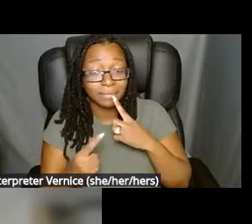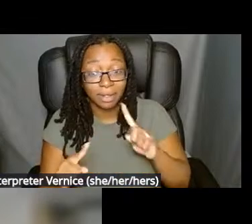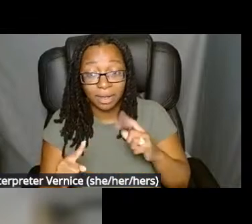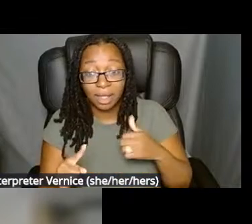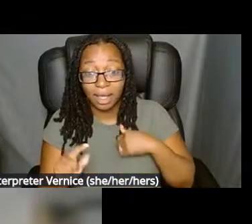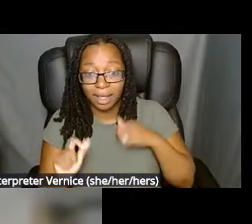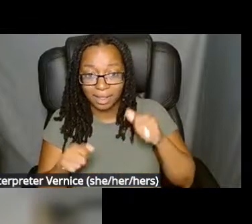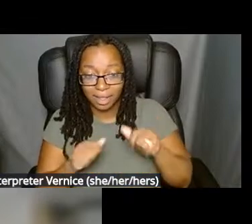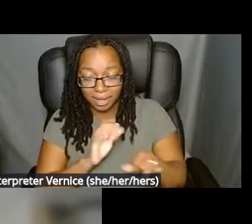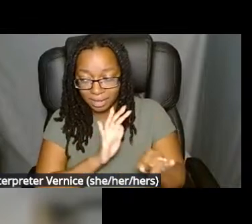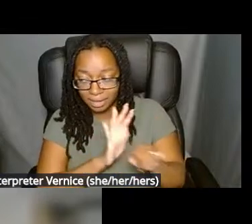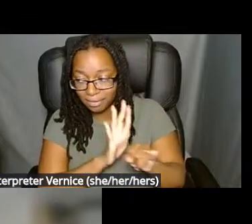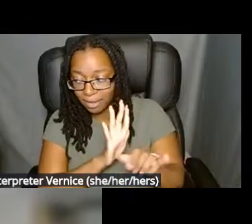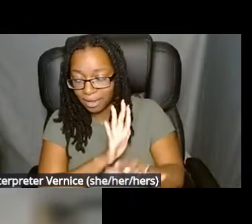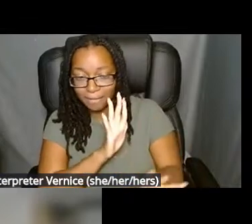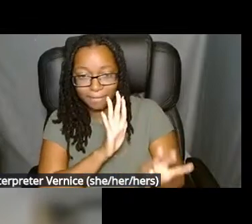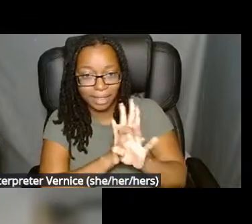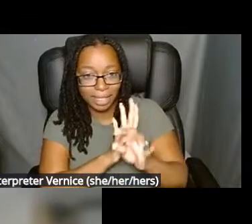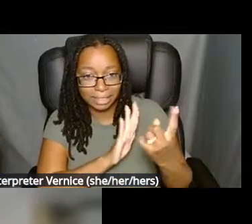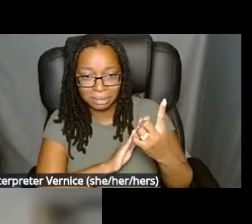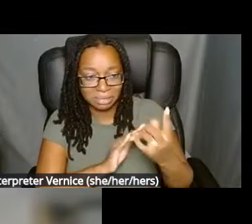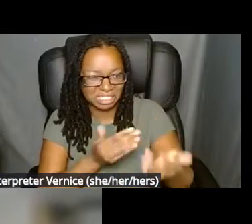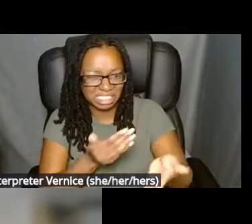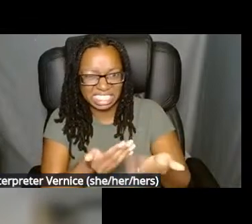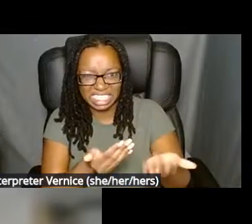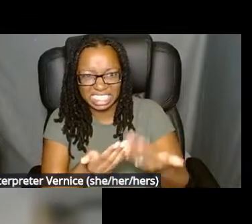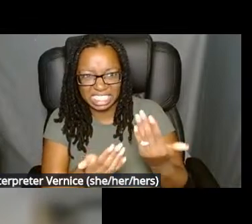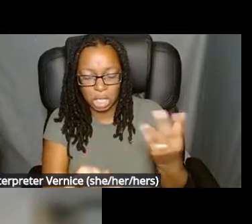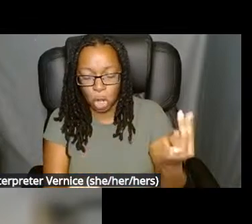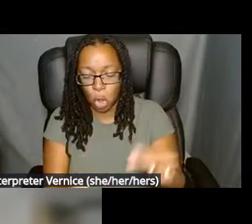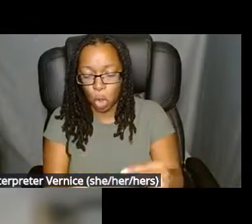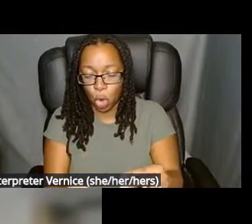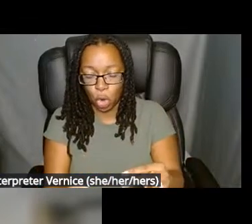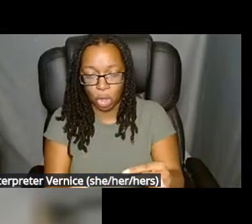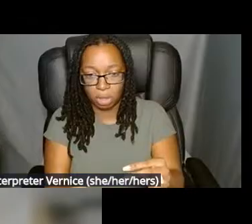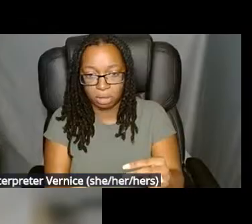to identify something like that just by looking at it without staining.